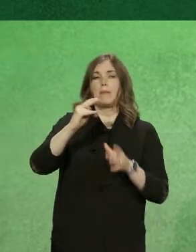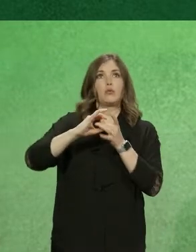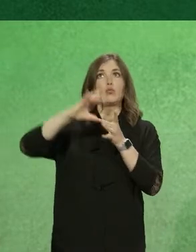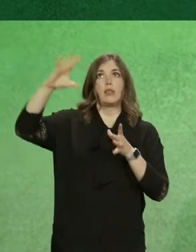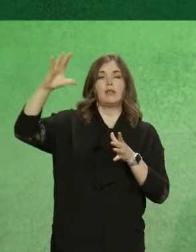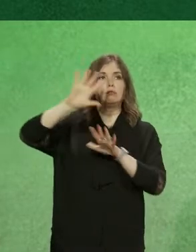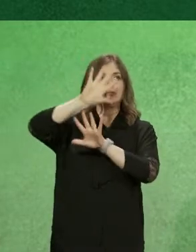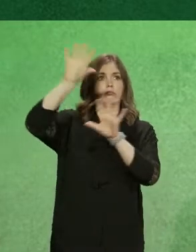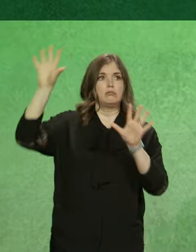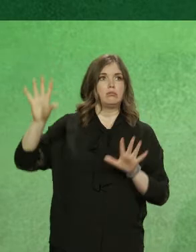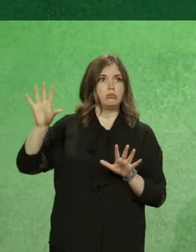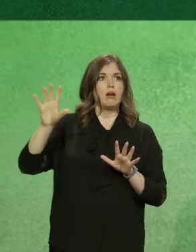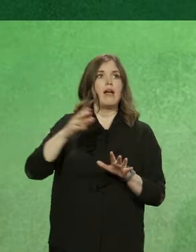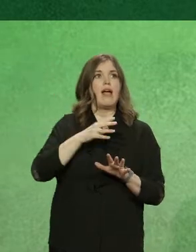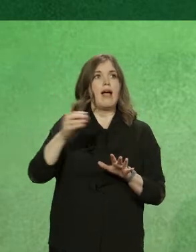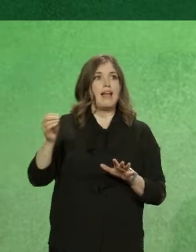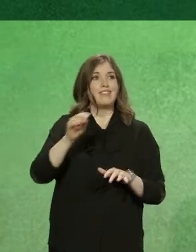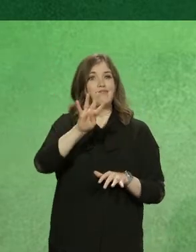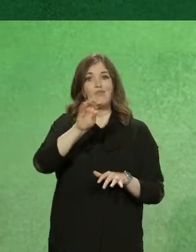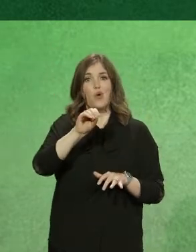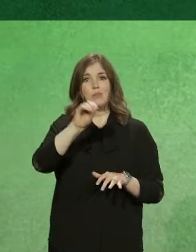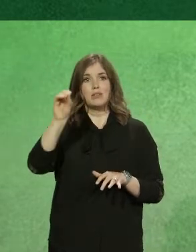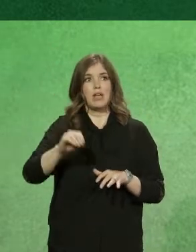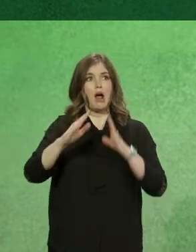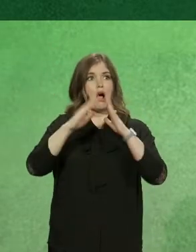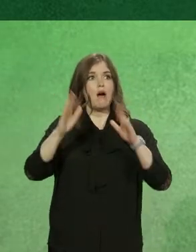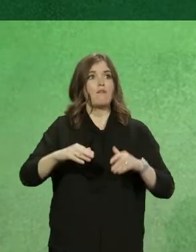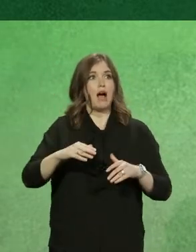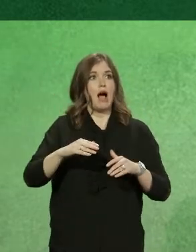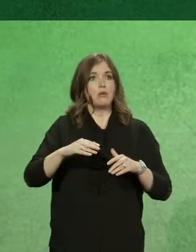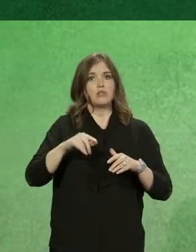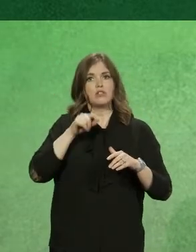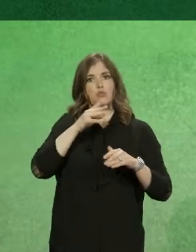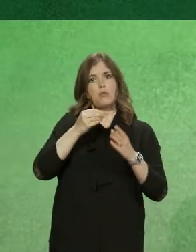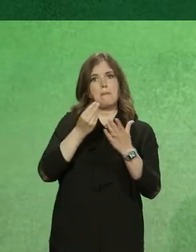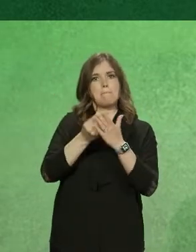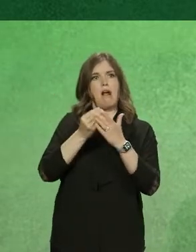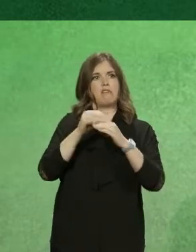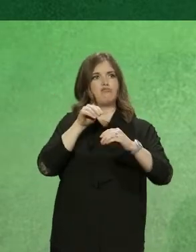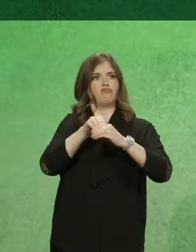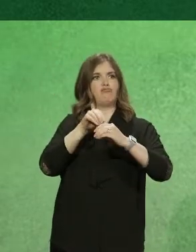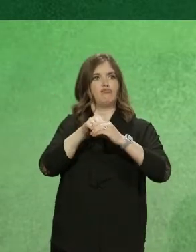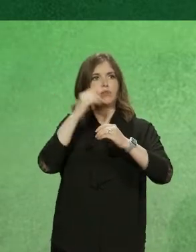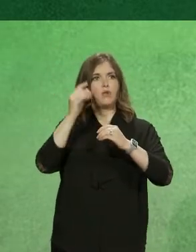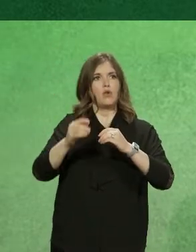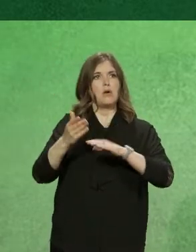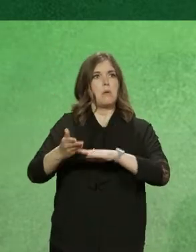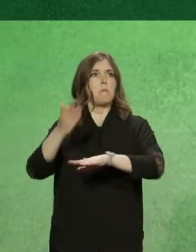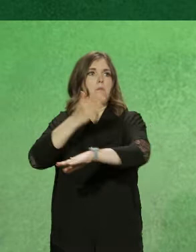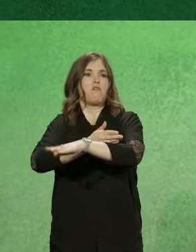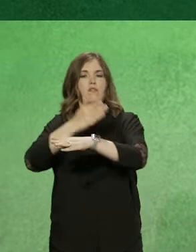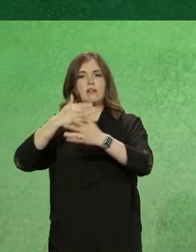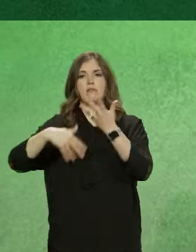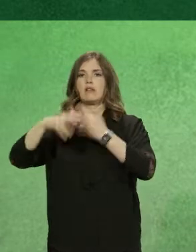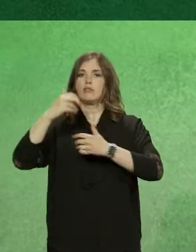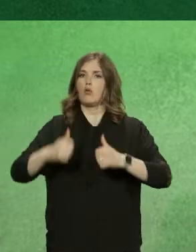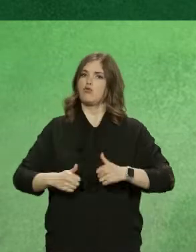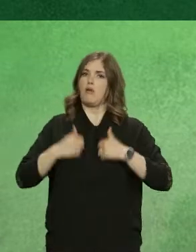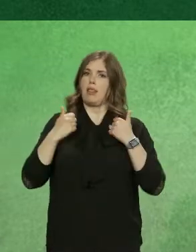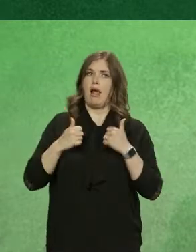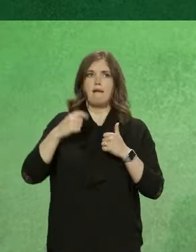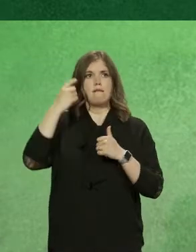environment, 40% of household savings, which will be used for other purposes such